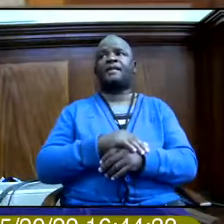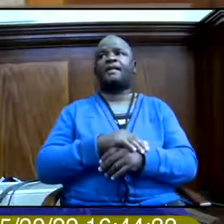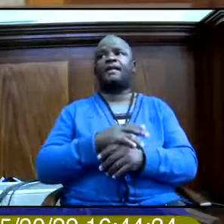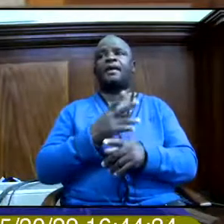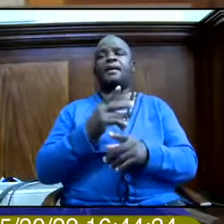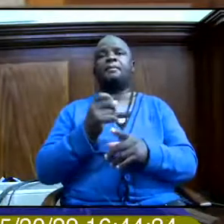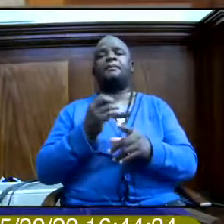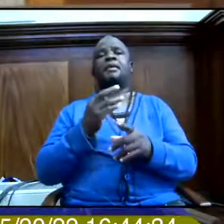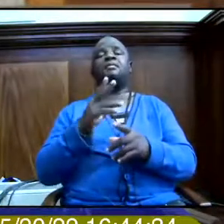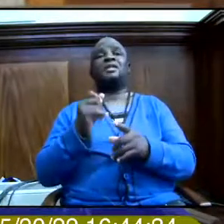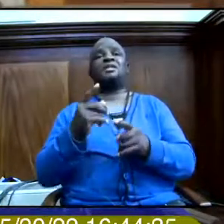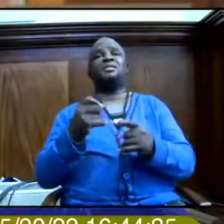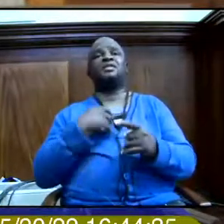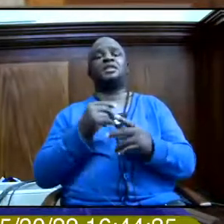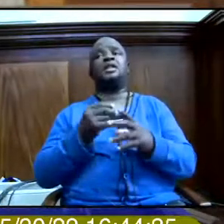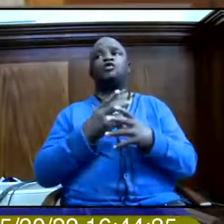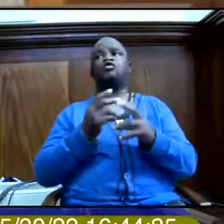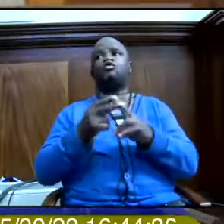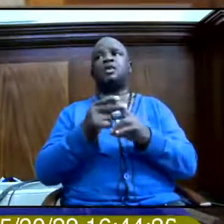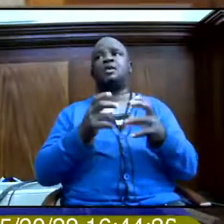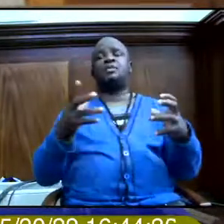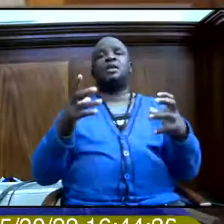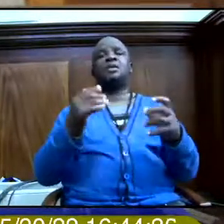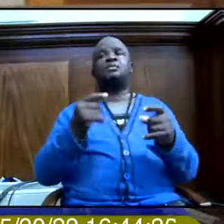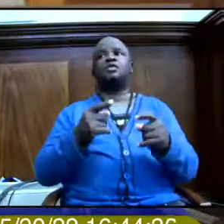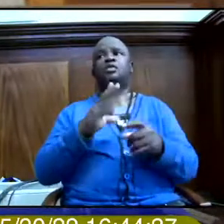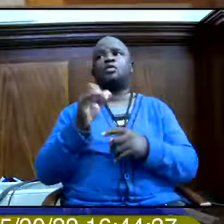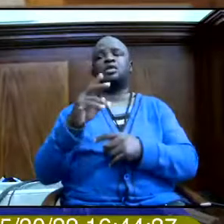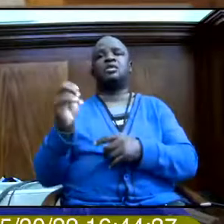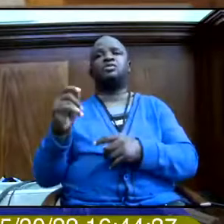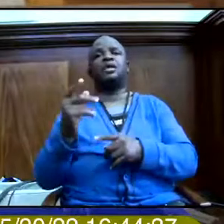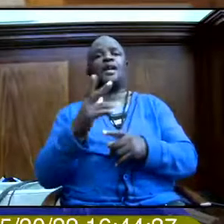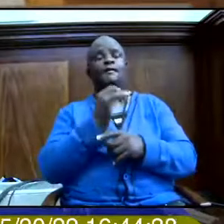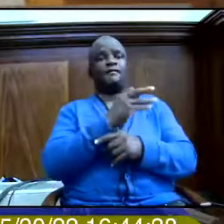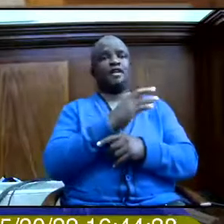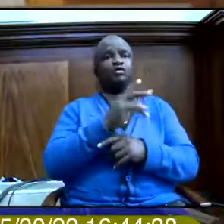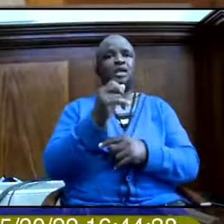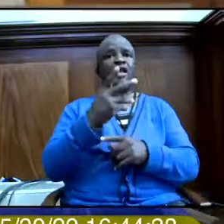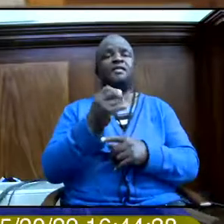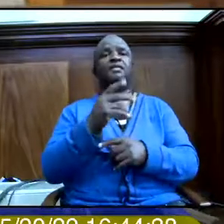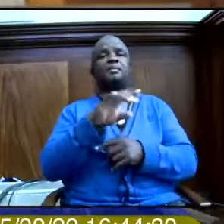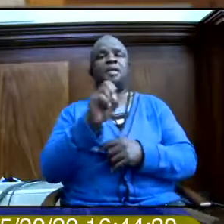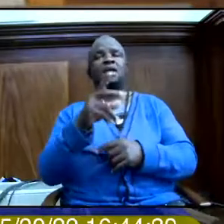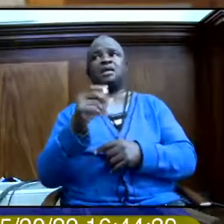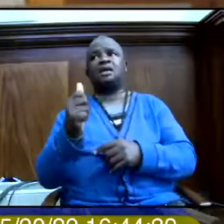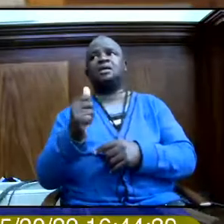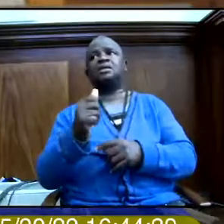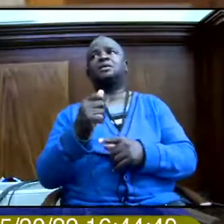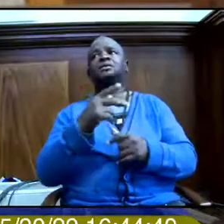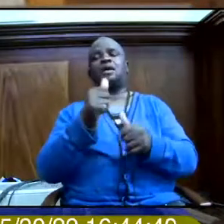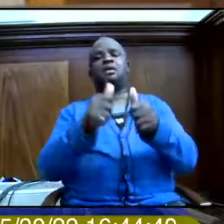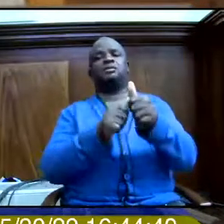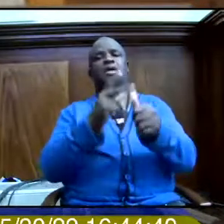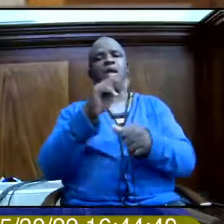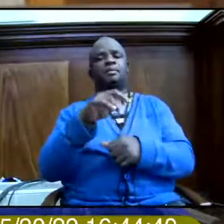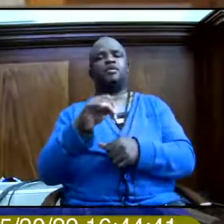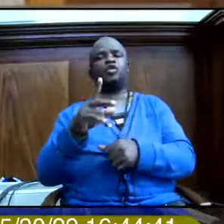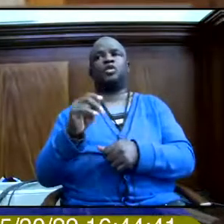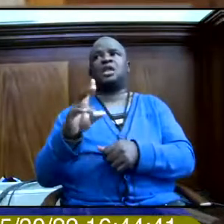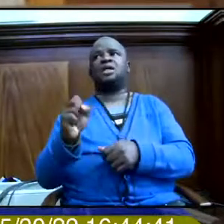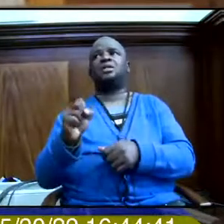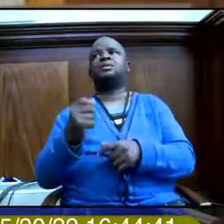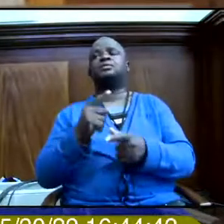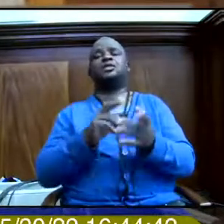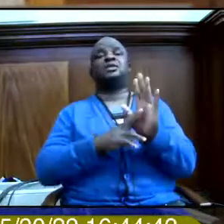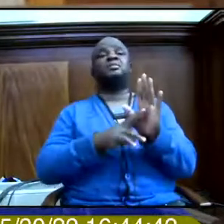the largest union in the kosatu federation when you go to fedusa you have psa followed by an aptosa both are